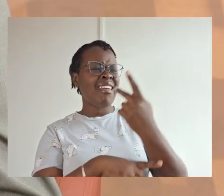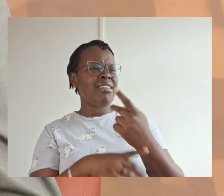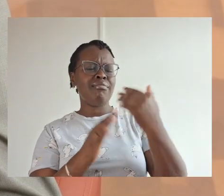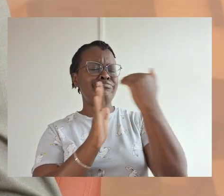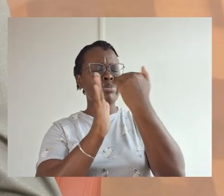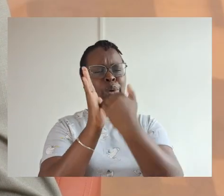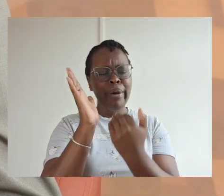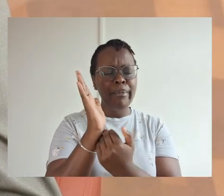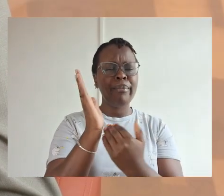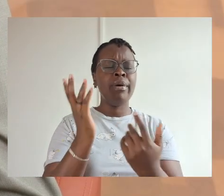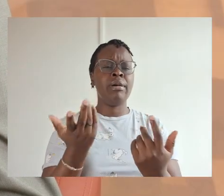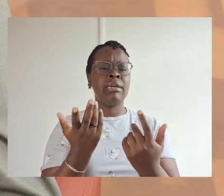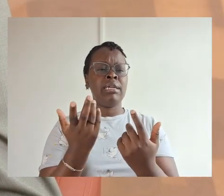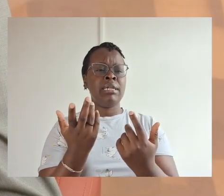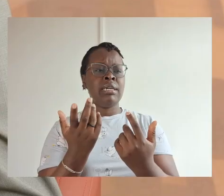Kenyan Curriculum